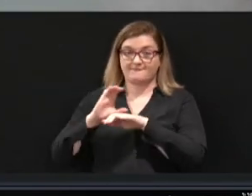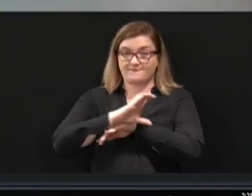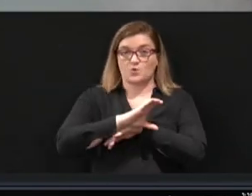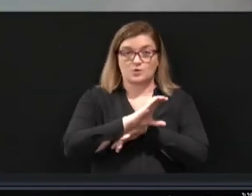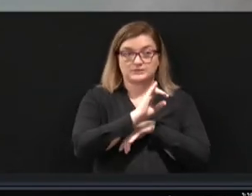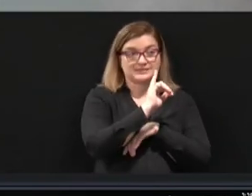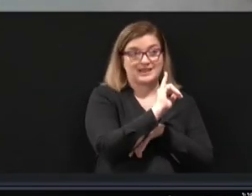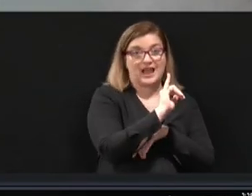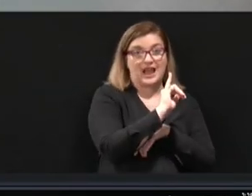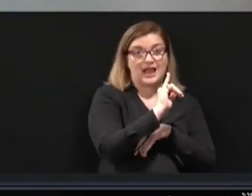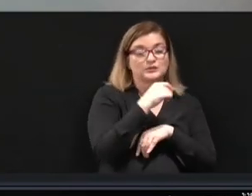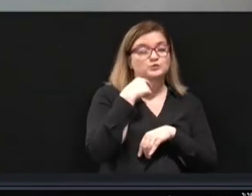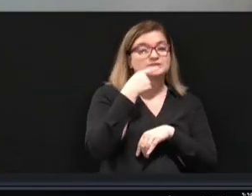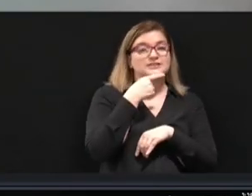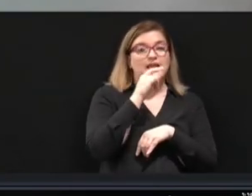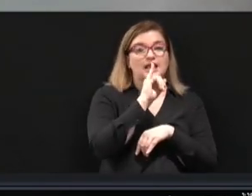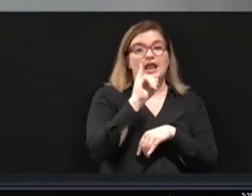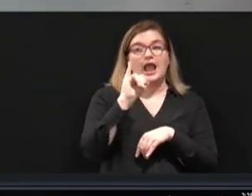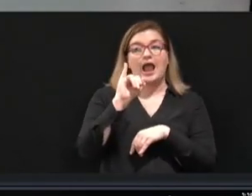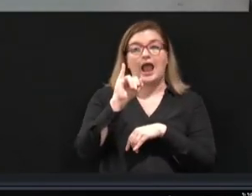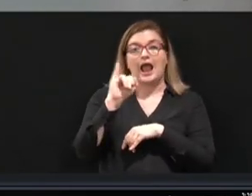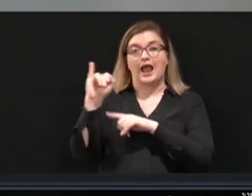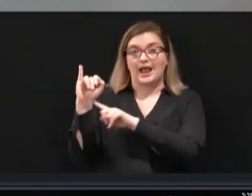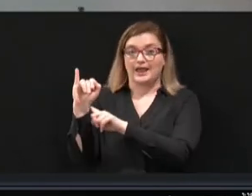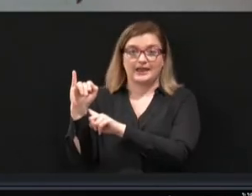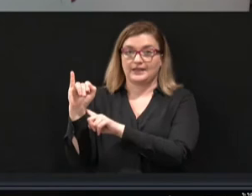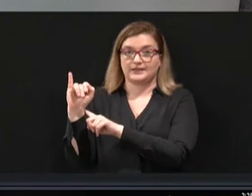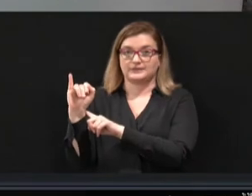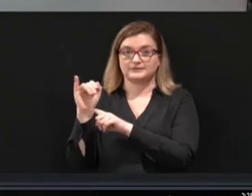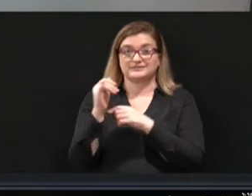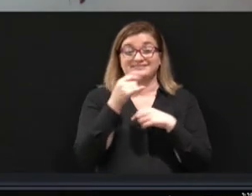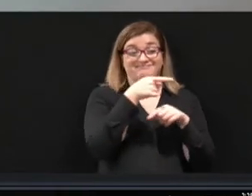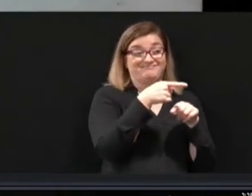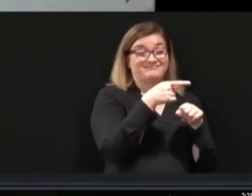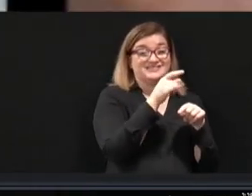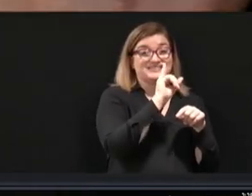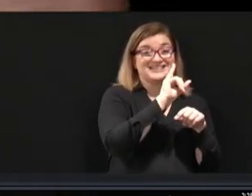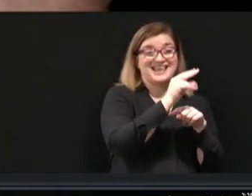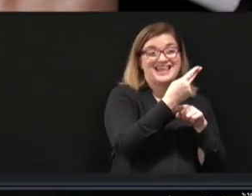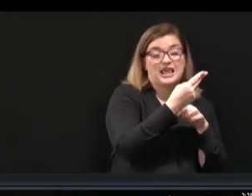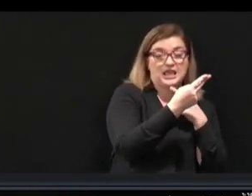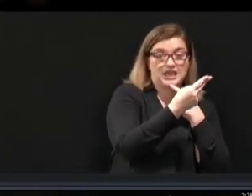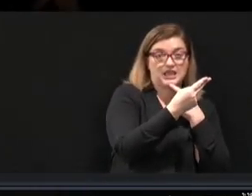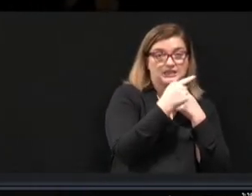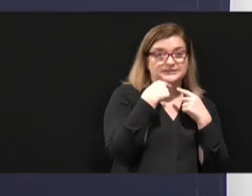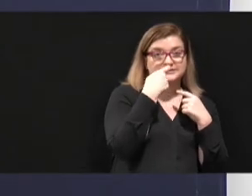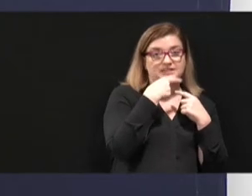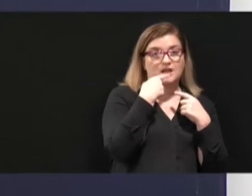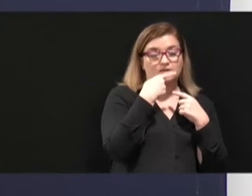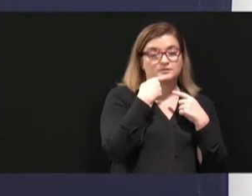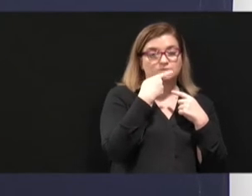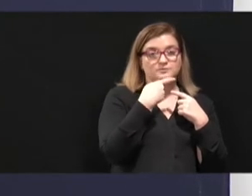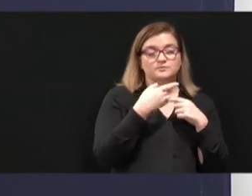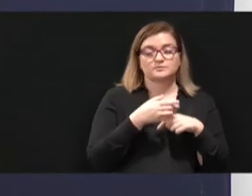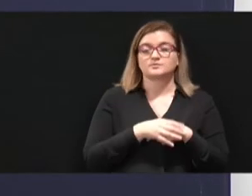out that it has to be a magic E and just put it has to have an E, that's